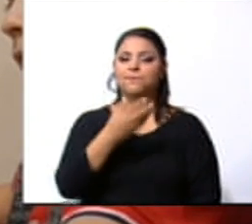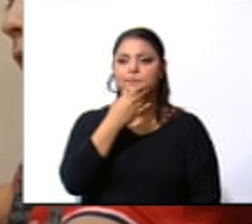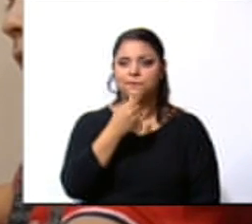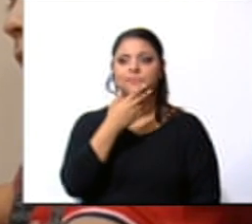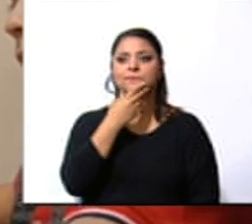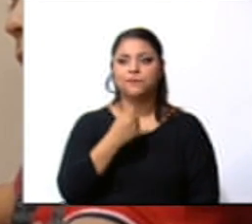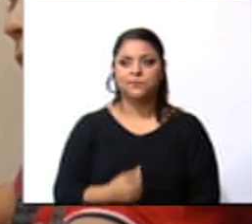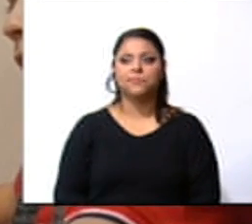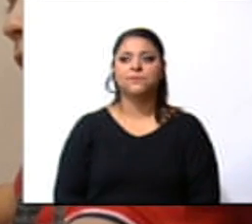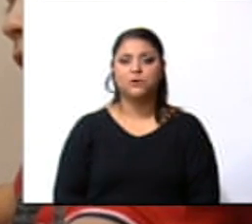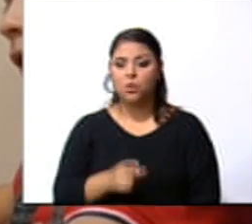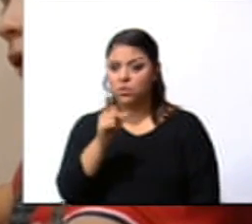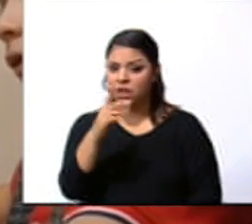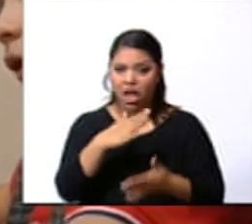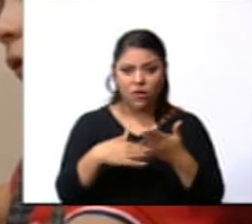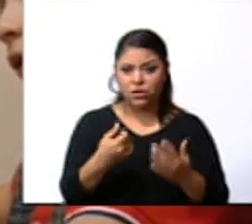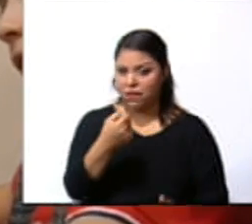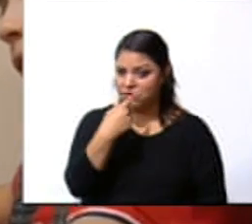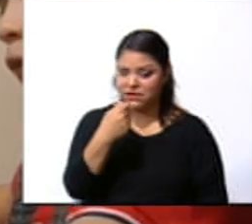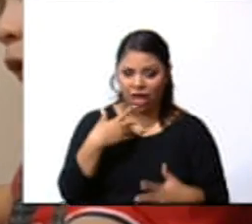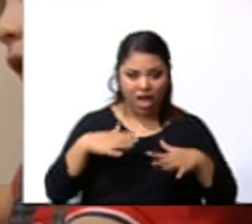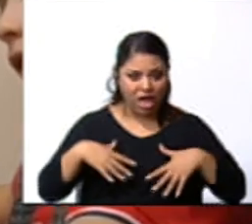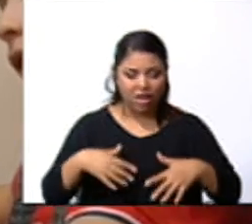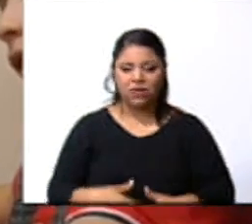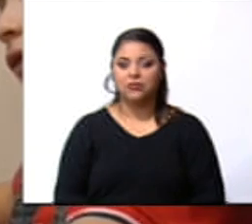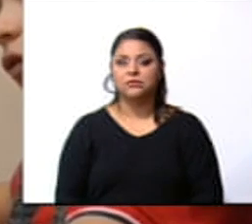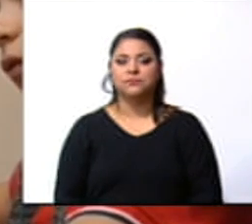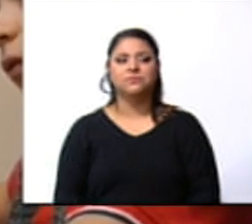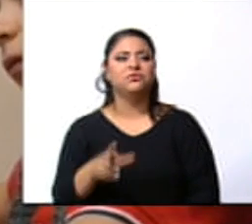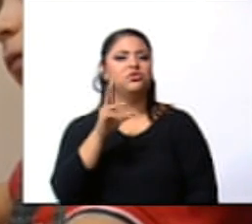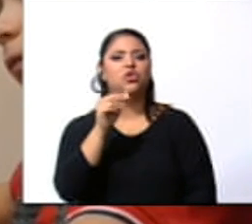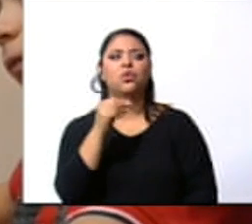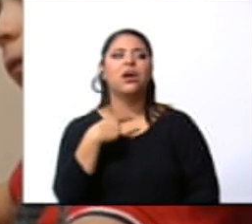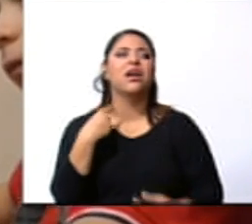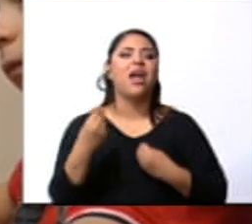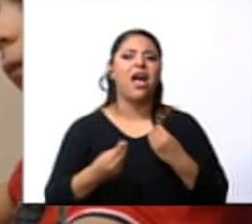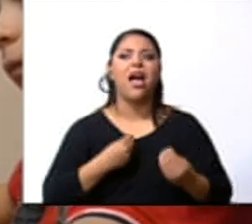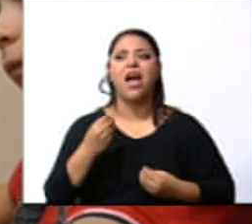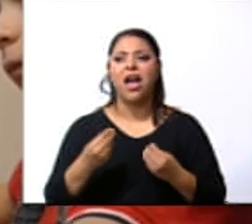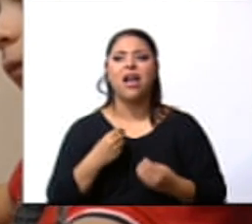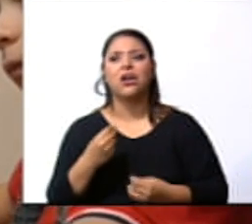Have you taken any medicine? No, sir, what can I do?